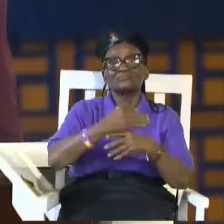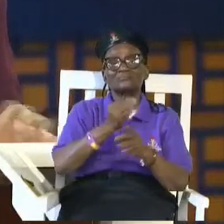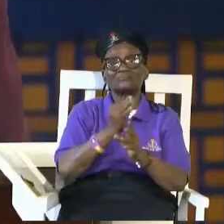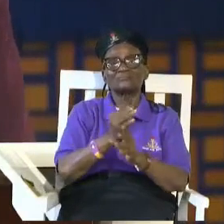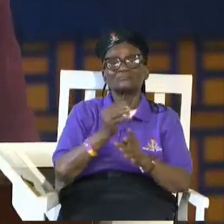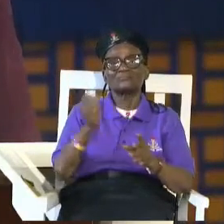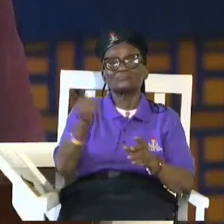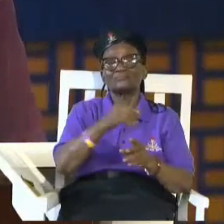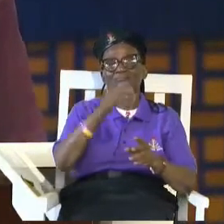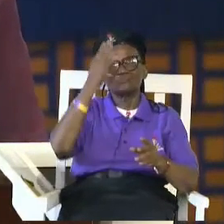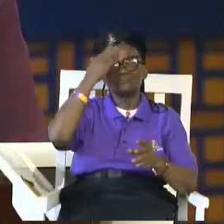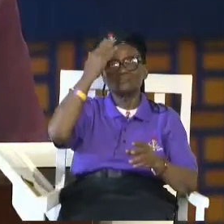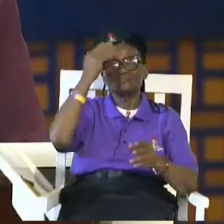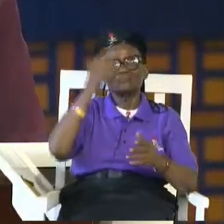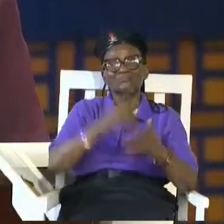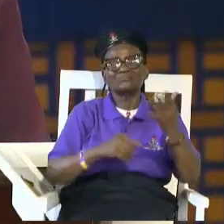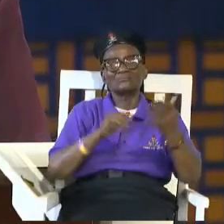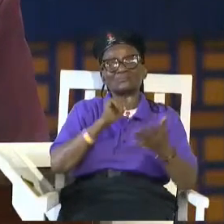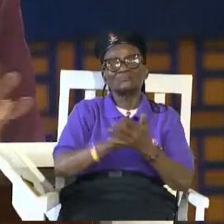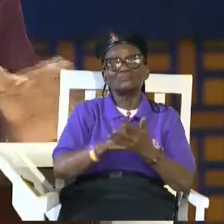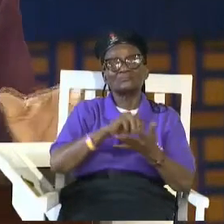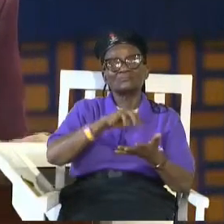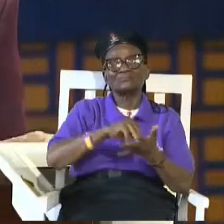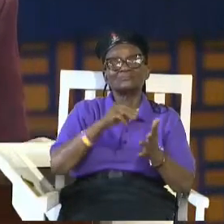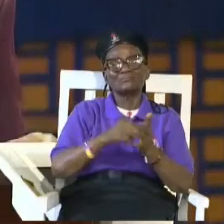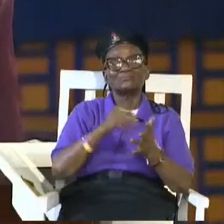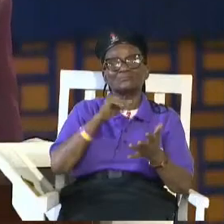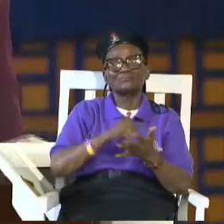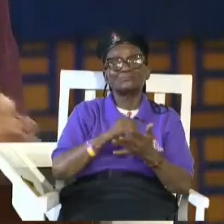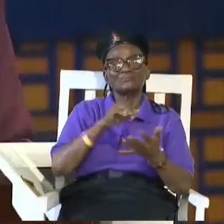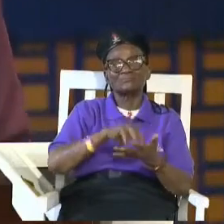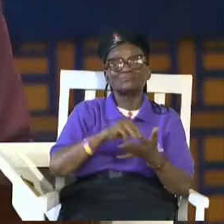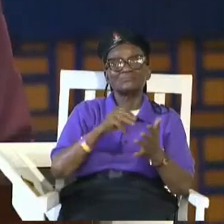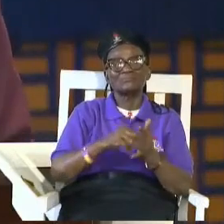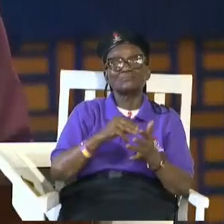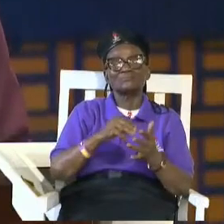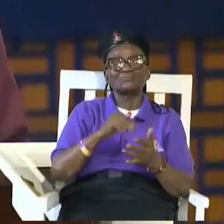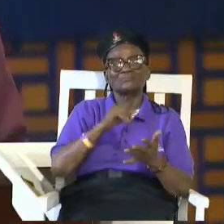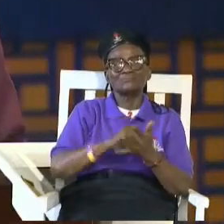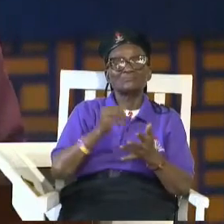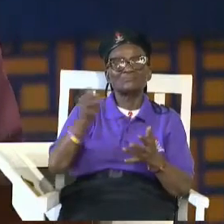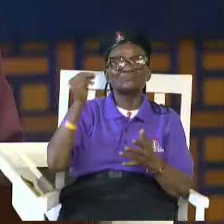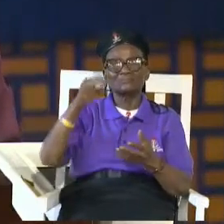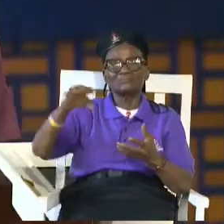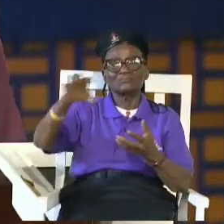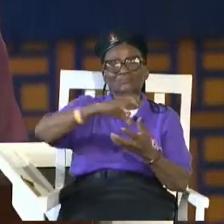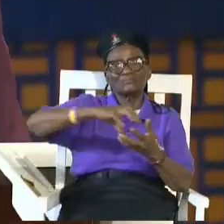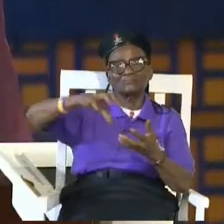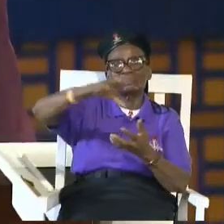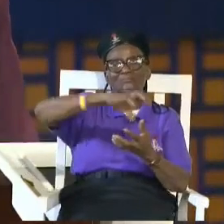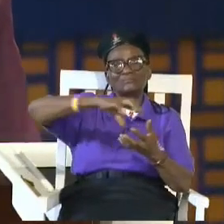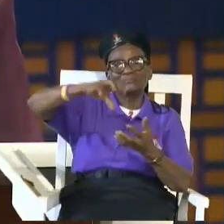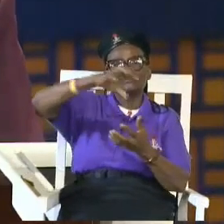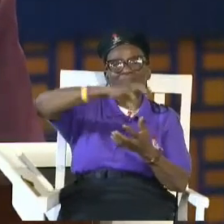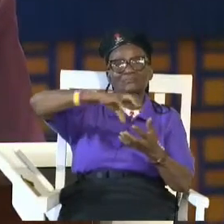you know what that means? It means the earth was confused.